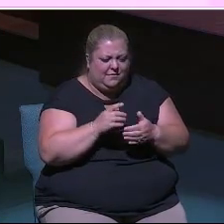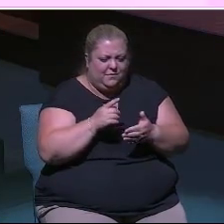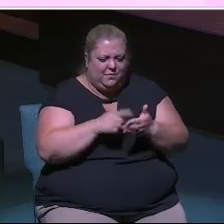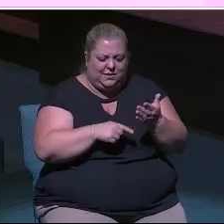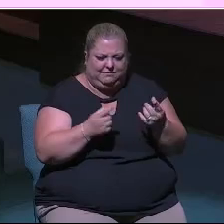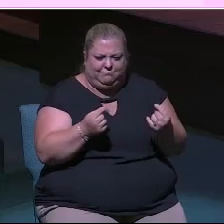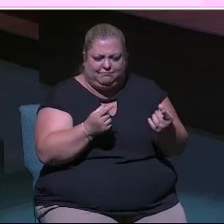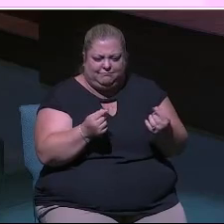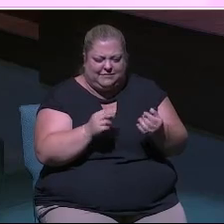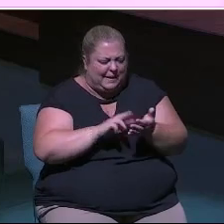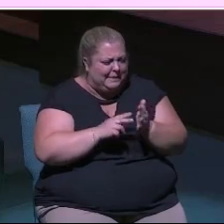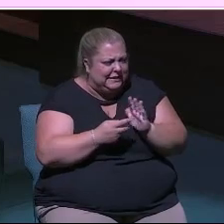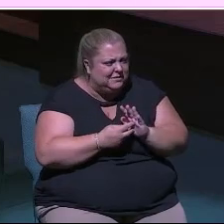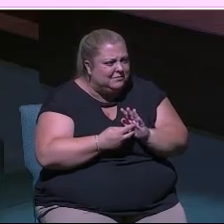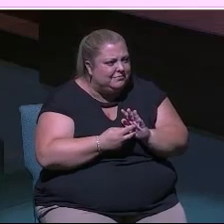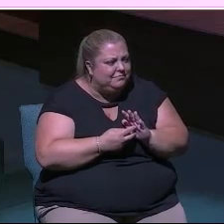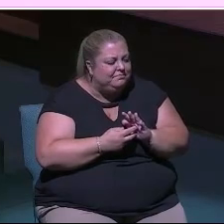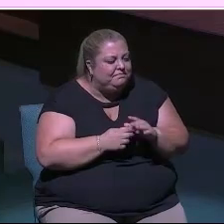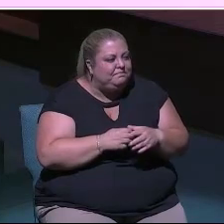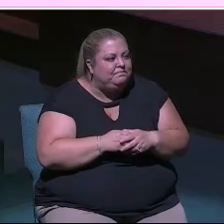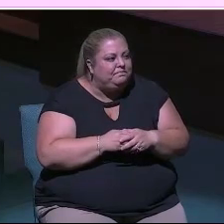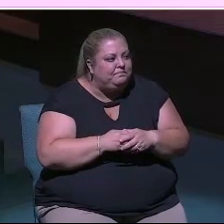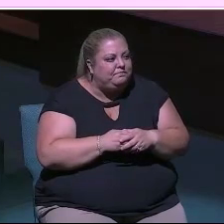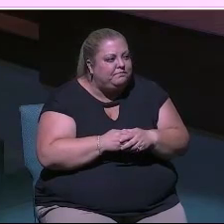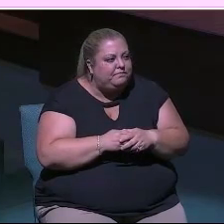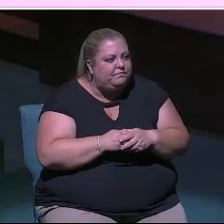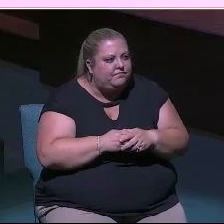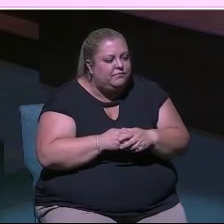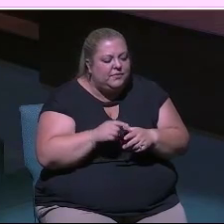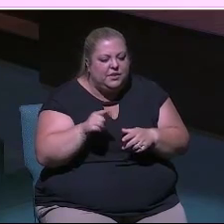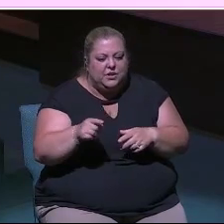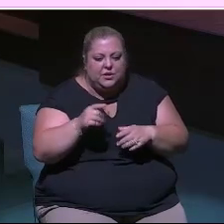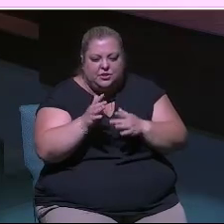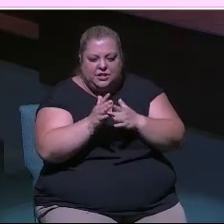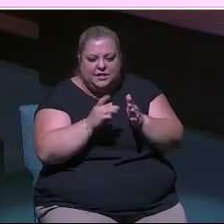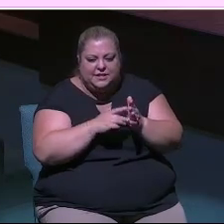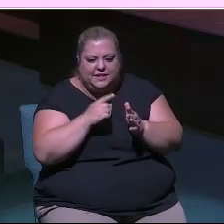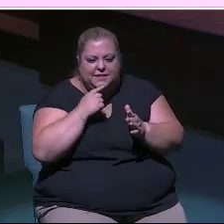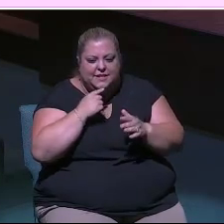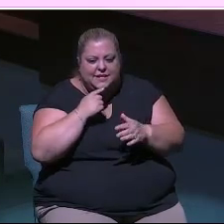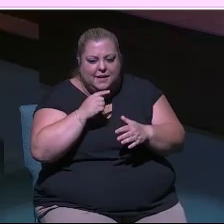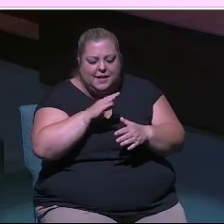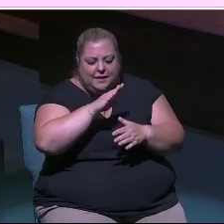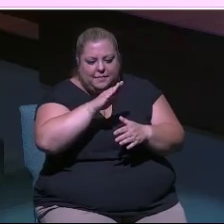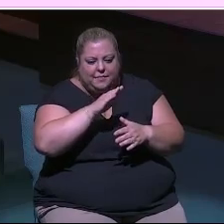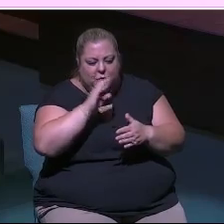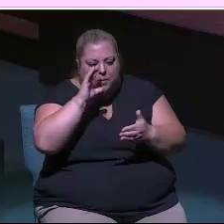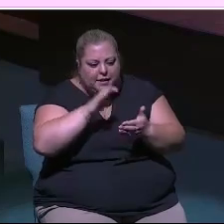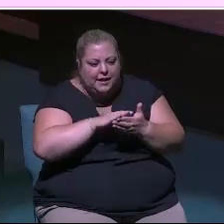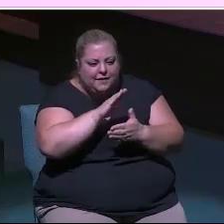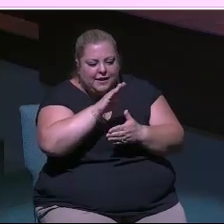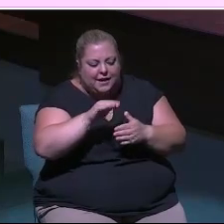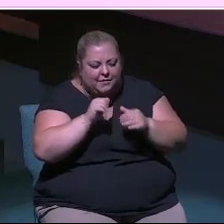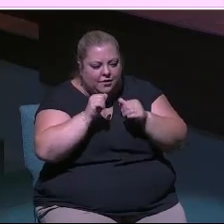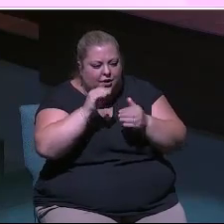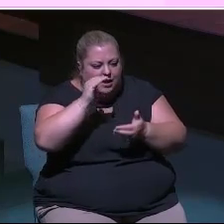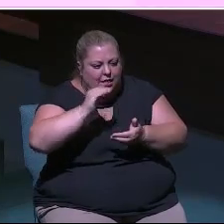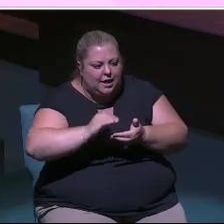this? Look what he says. To the intent you may believe, nevertheless, let us go unto